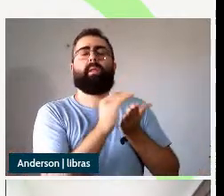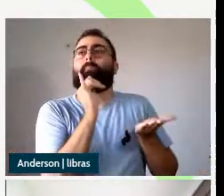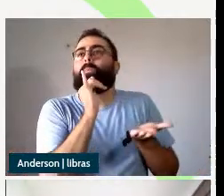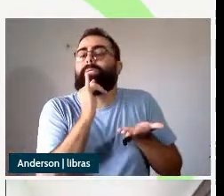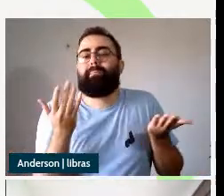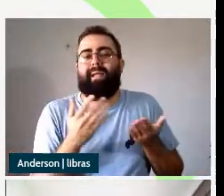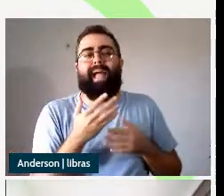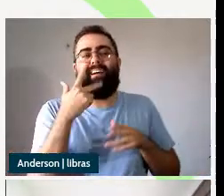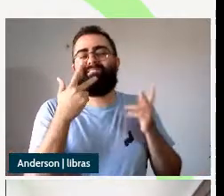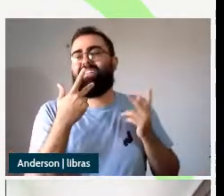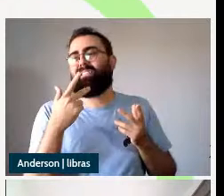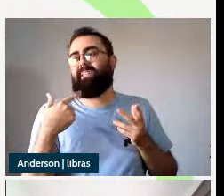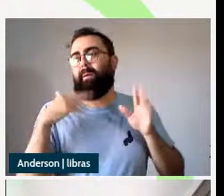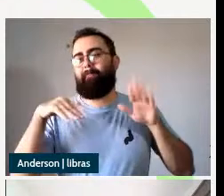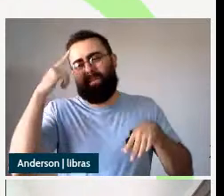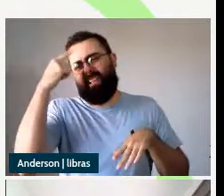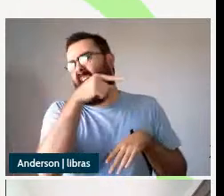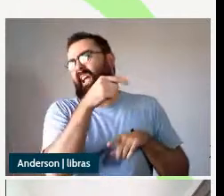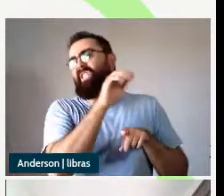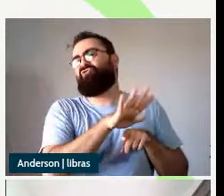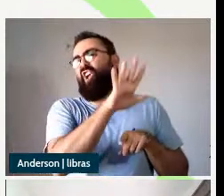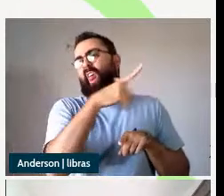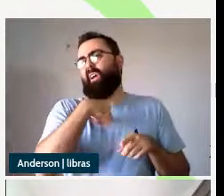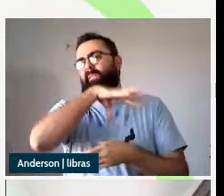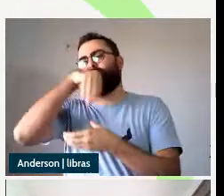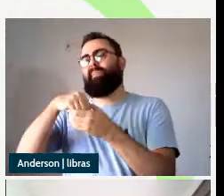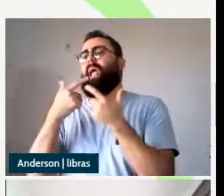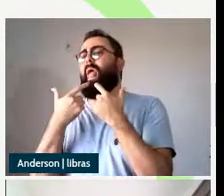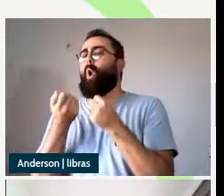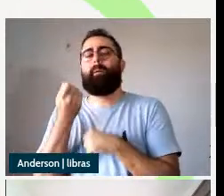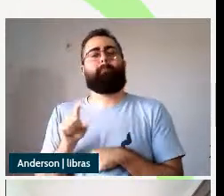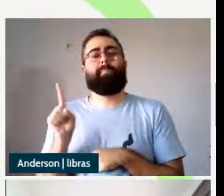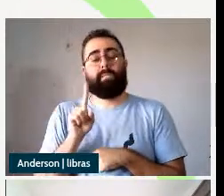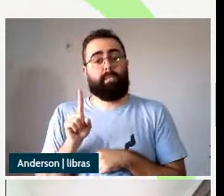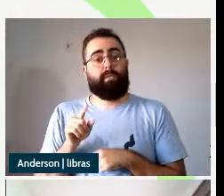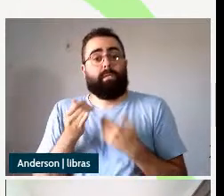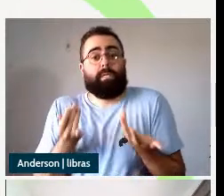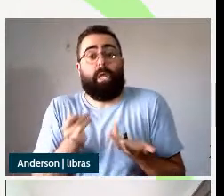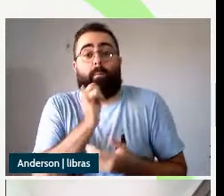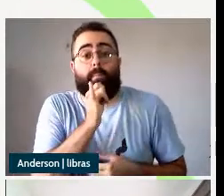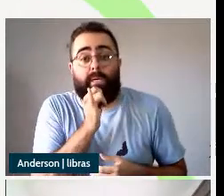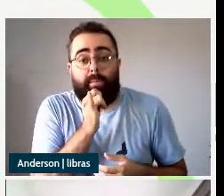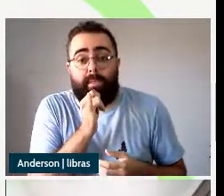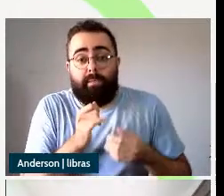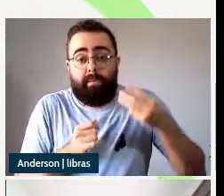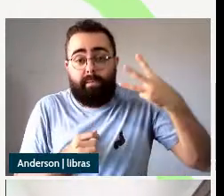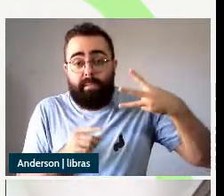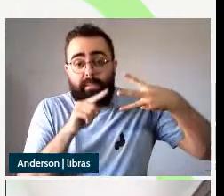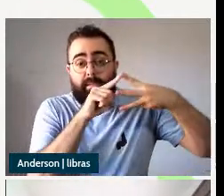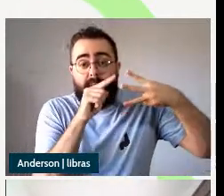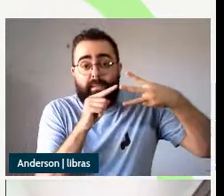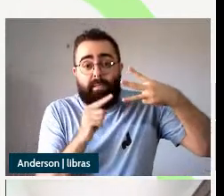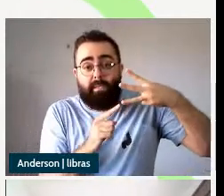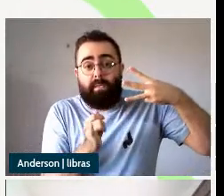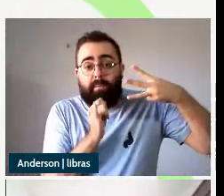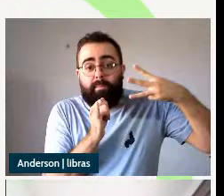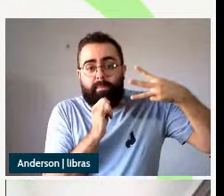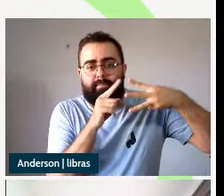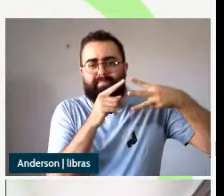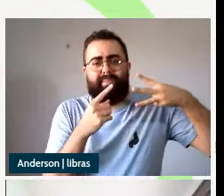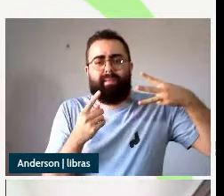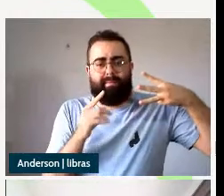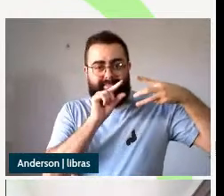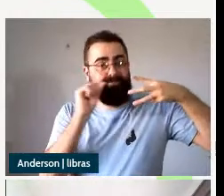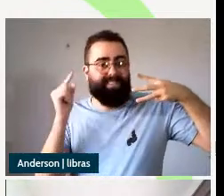as generics. In a sentence such as six, anybody trespassing on the premises will be prosecuted. What he noted here